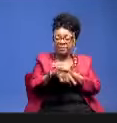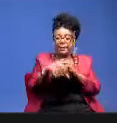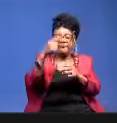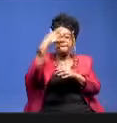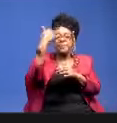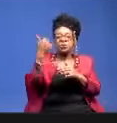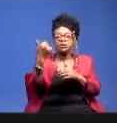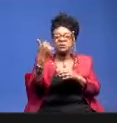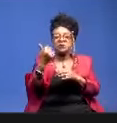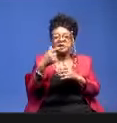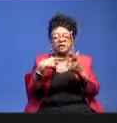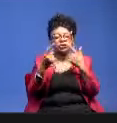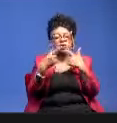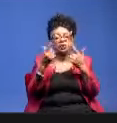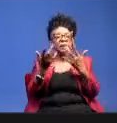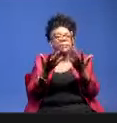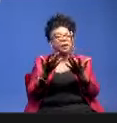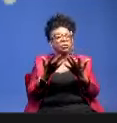touches on